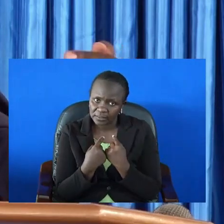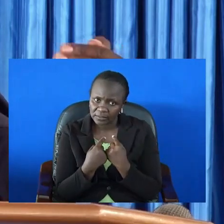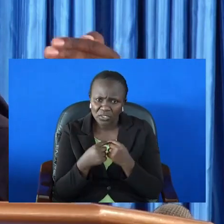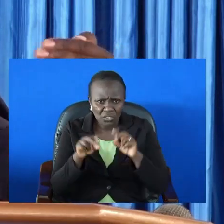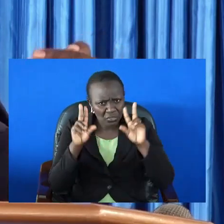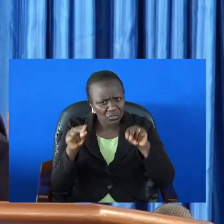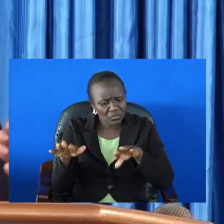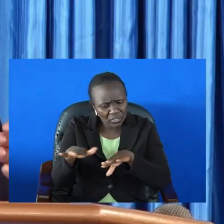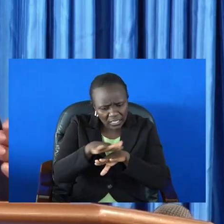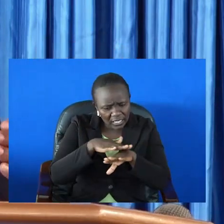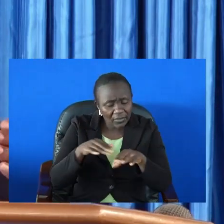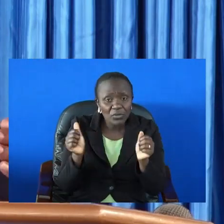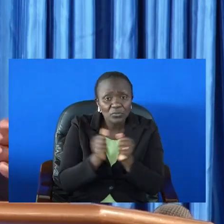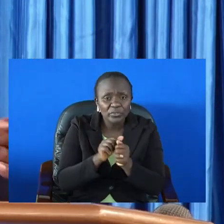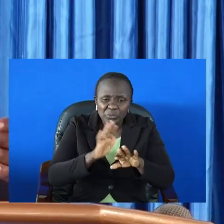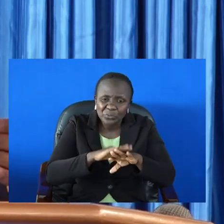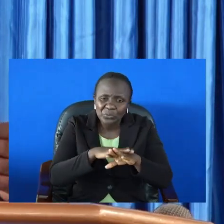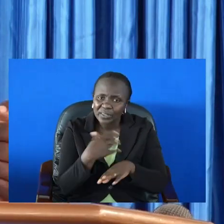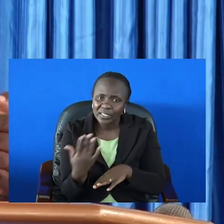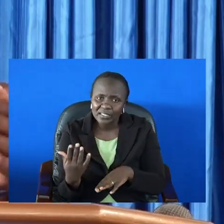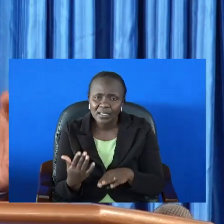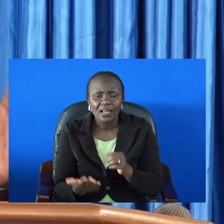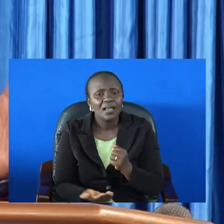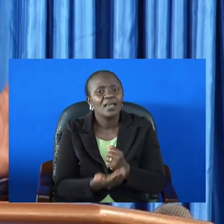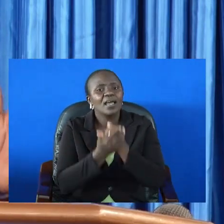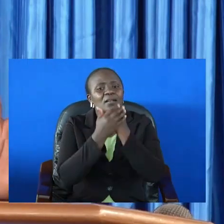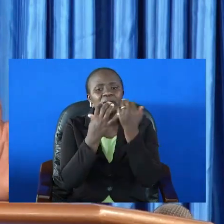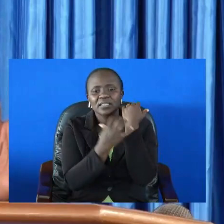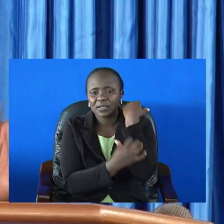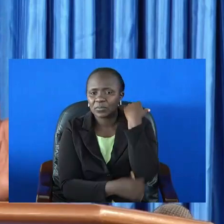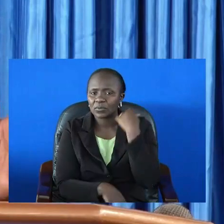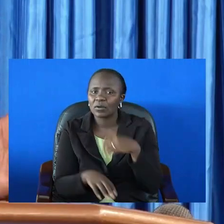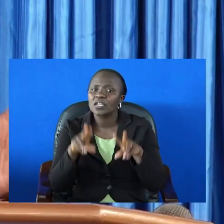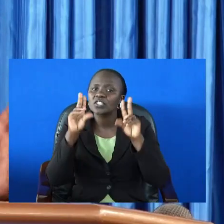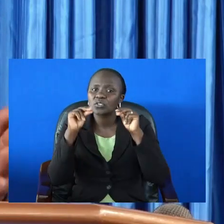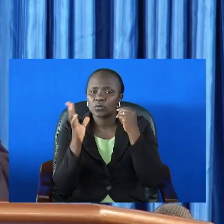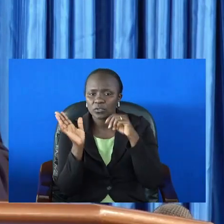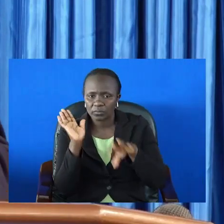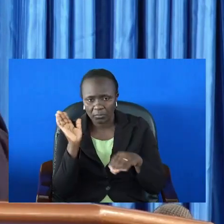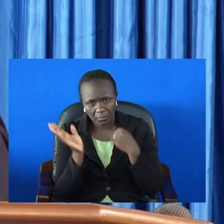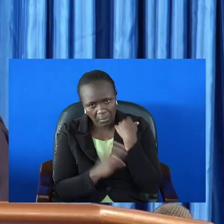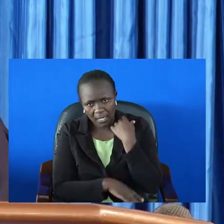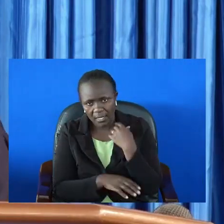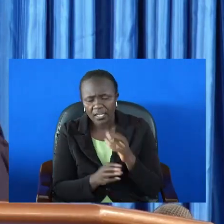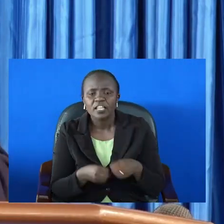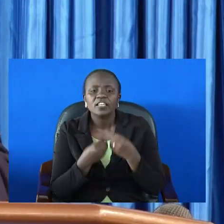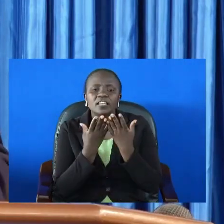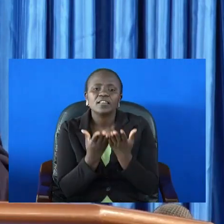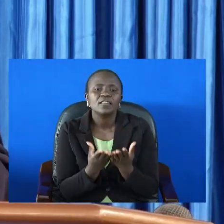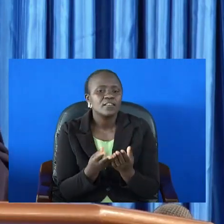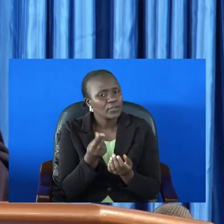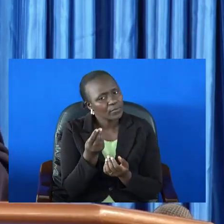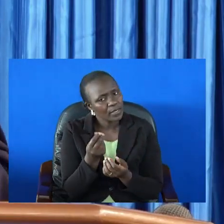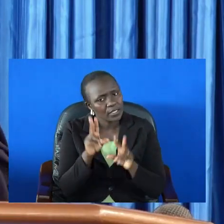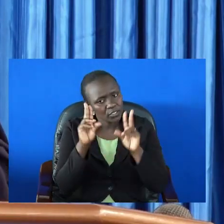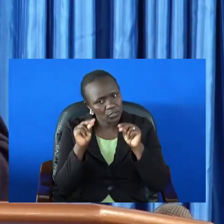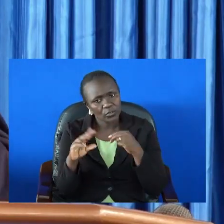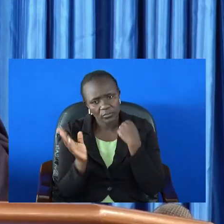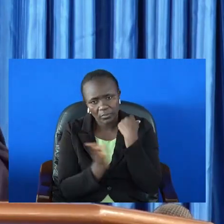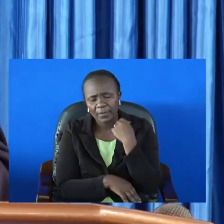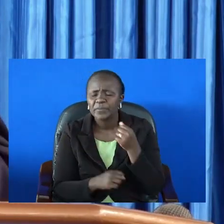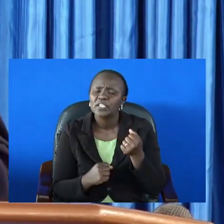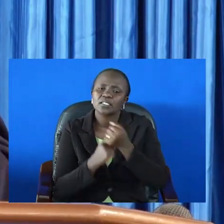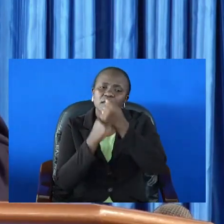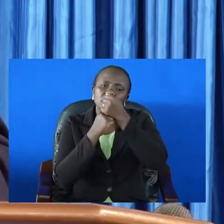with a lot of good works. Helping the poor is not bad. Giving money is not bad. Supporting